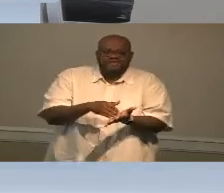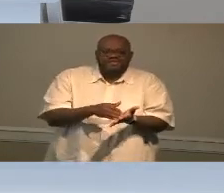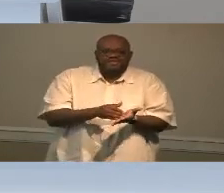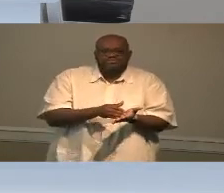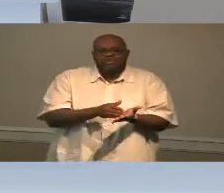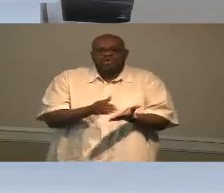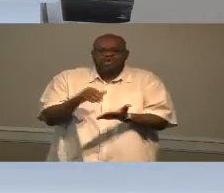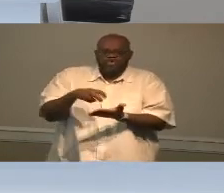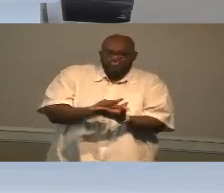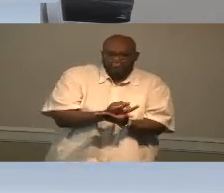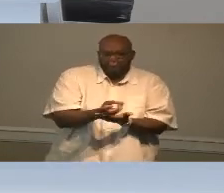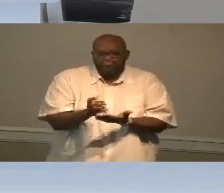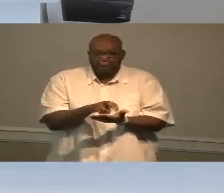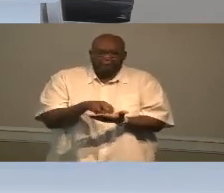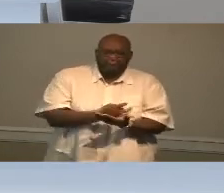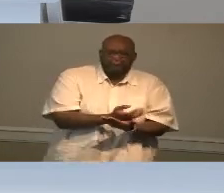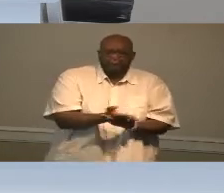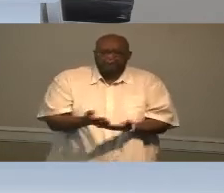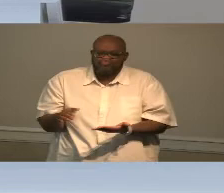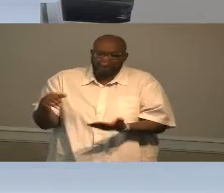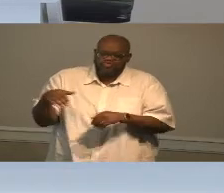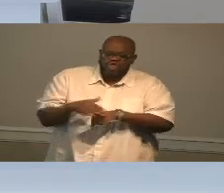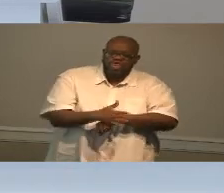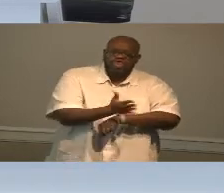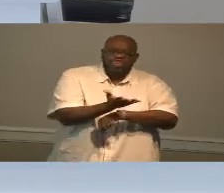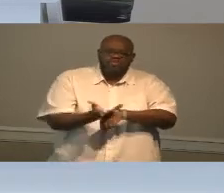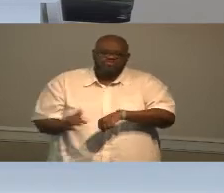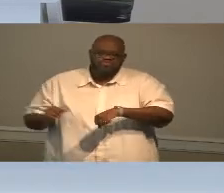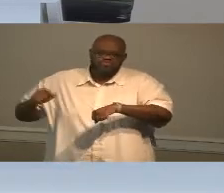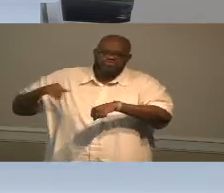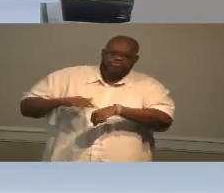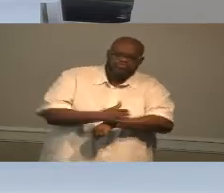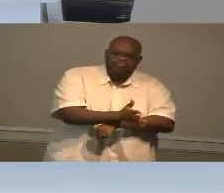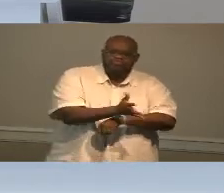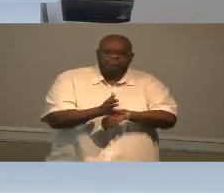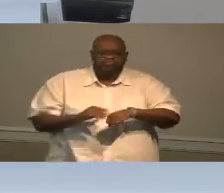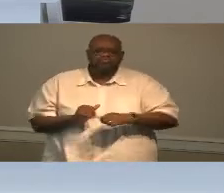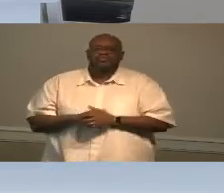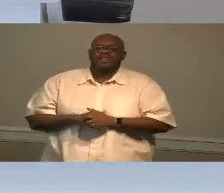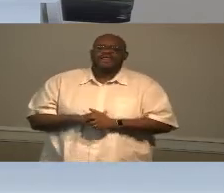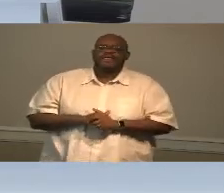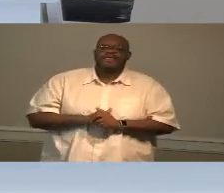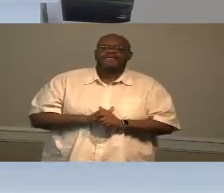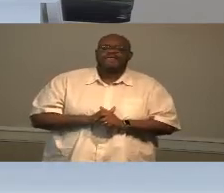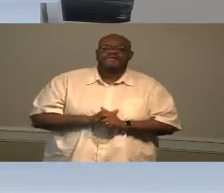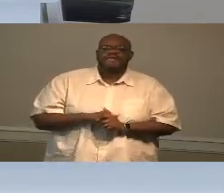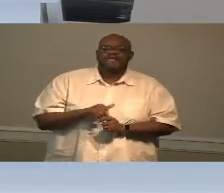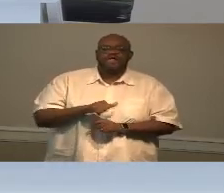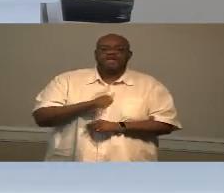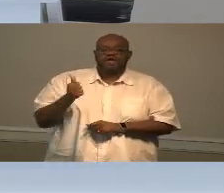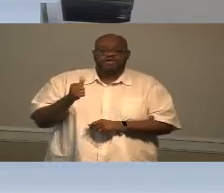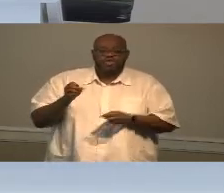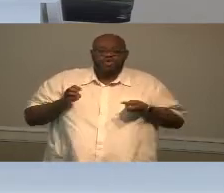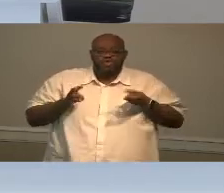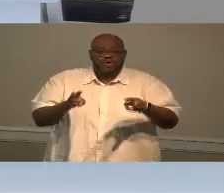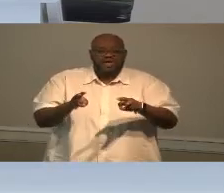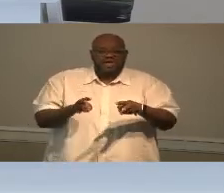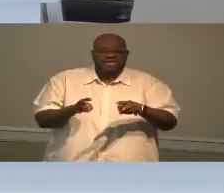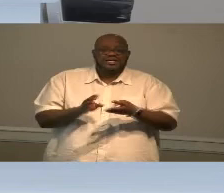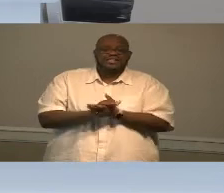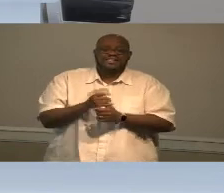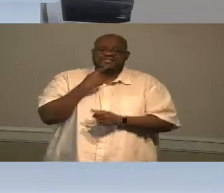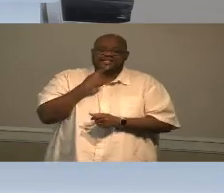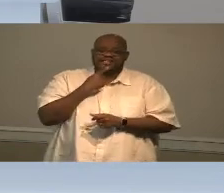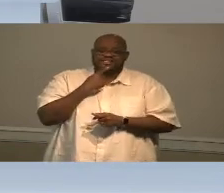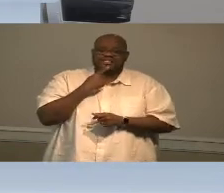for the wind was contrary. I like the way the Message Bible says it. Meanwhile, the boat was far out